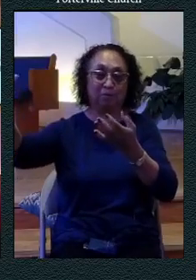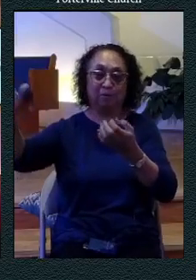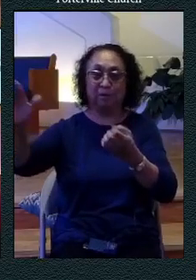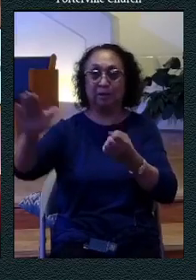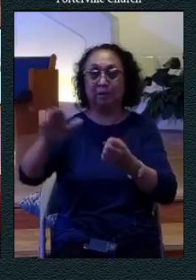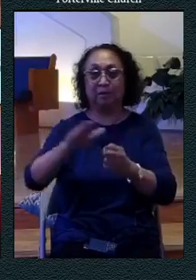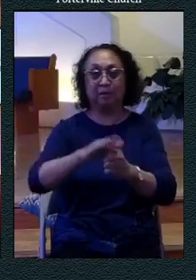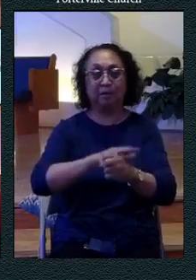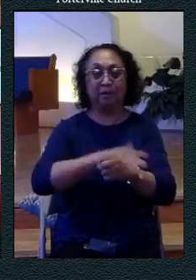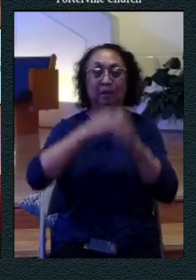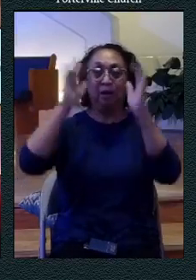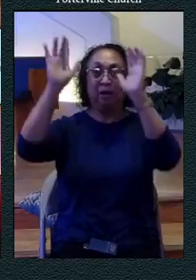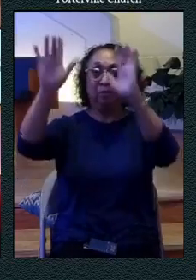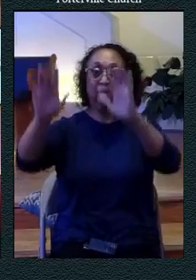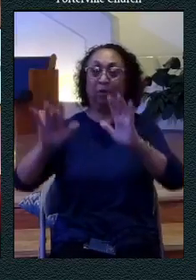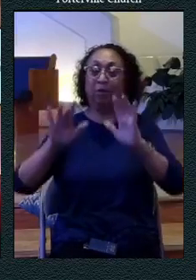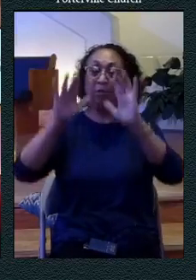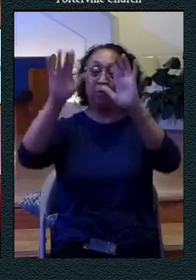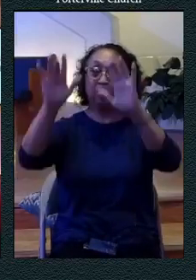holy,